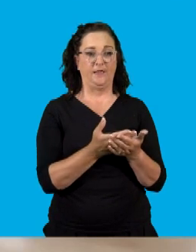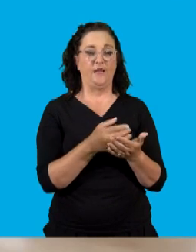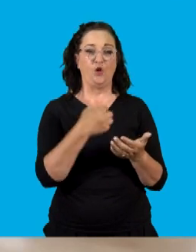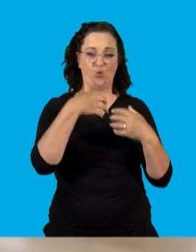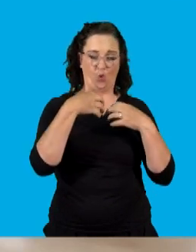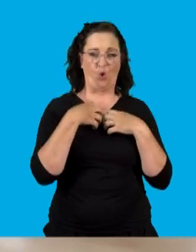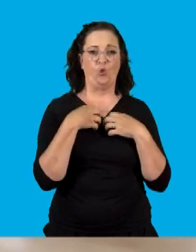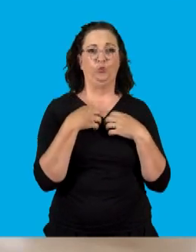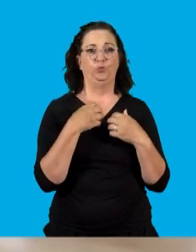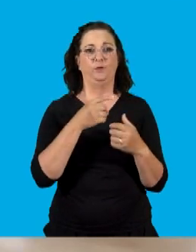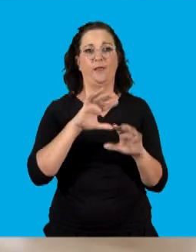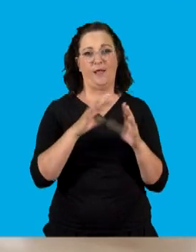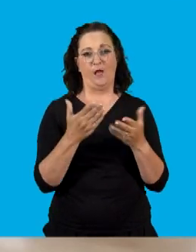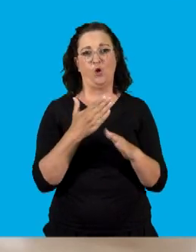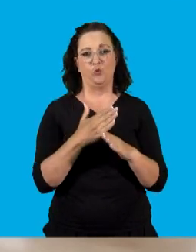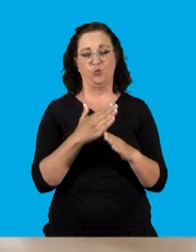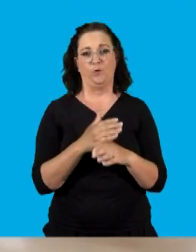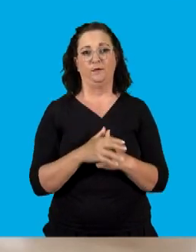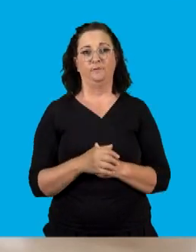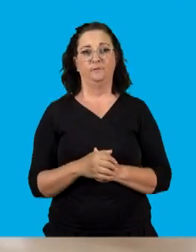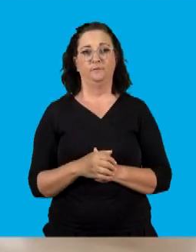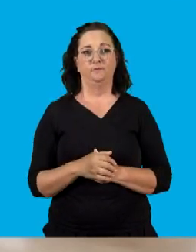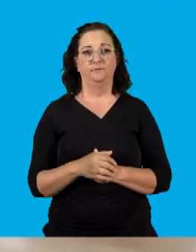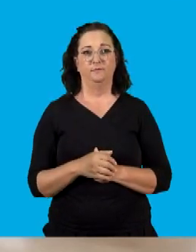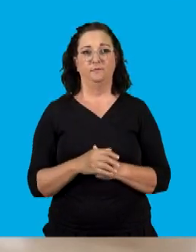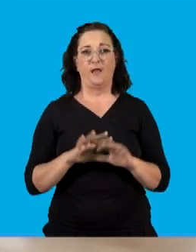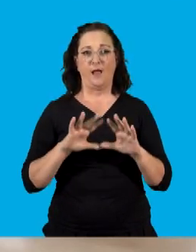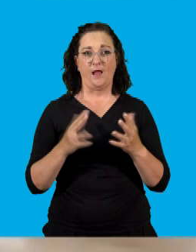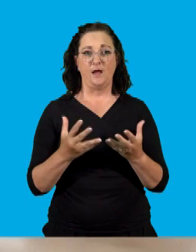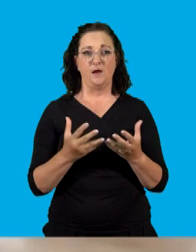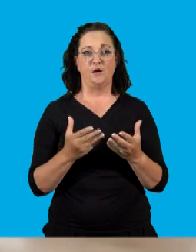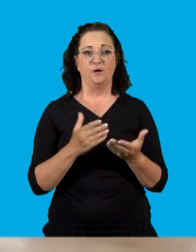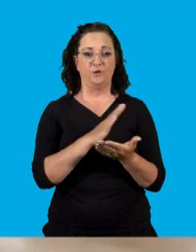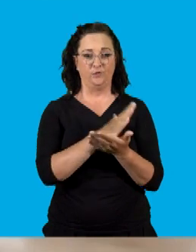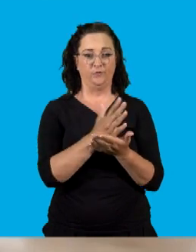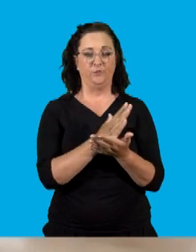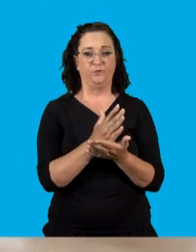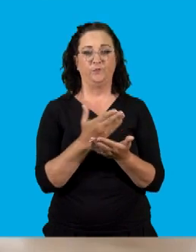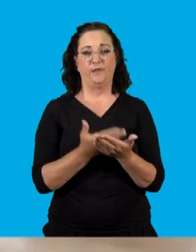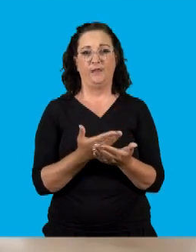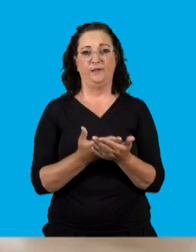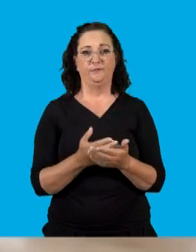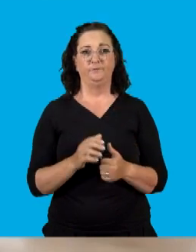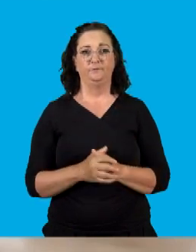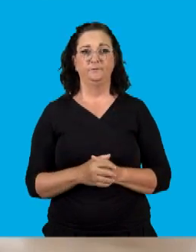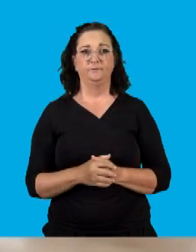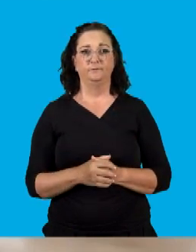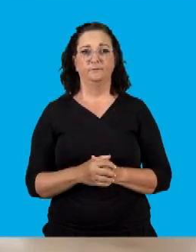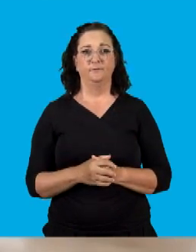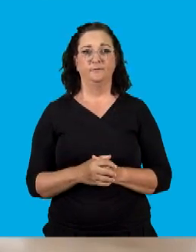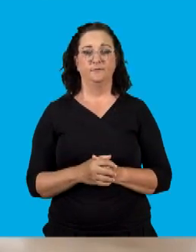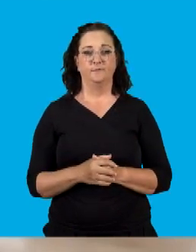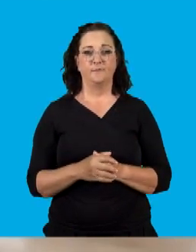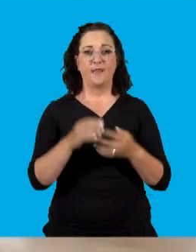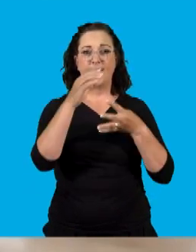that company. So that's how it is distributed. That's how the ownership is distributed, Moving